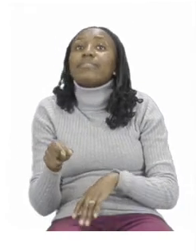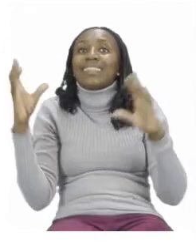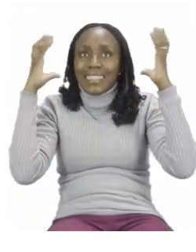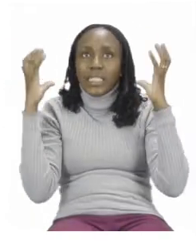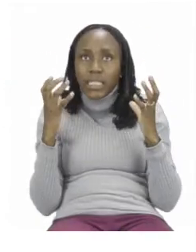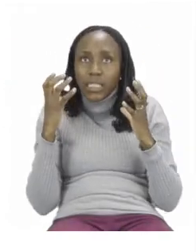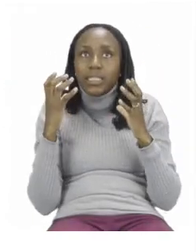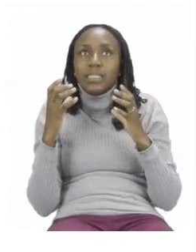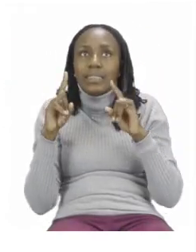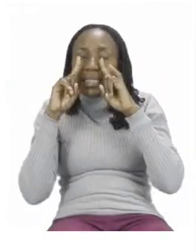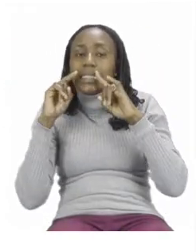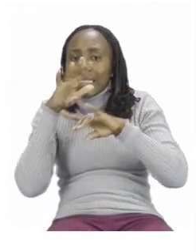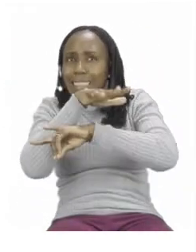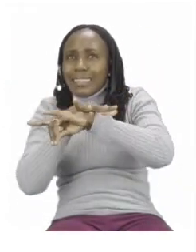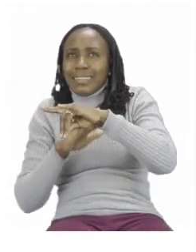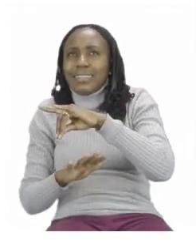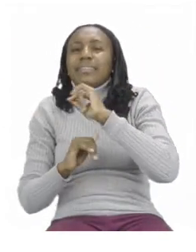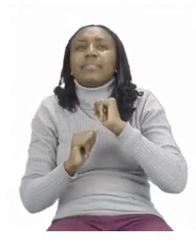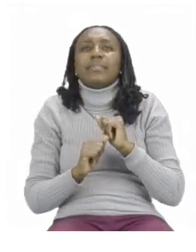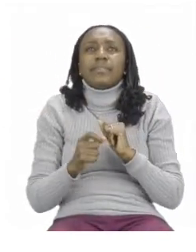lion, tiger,